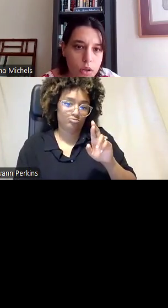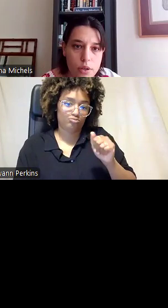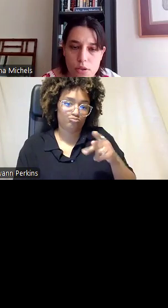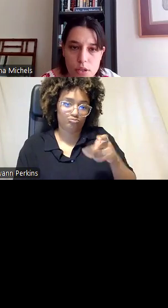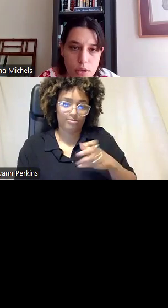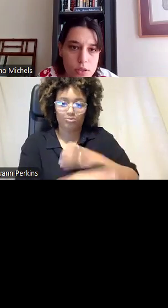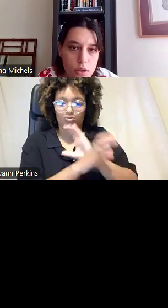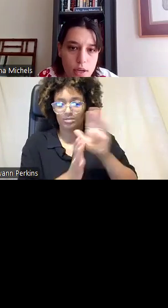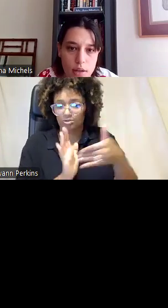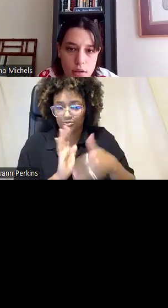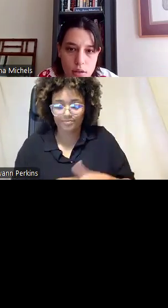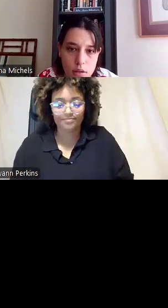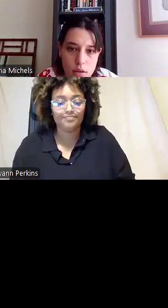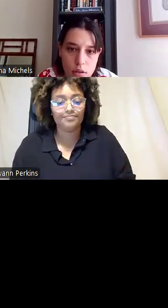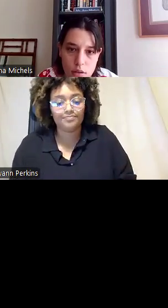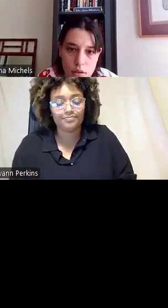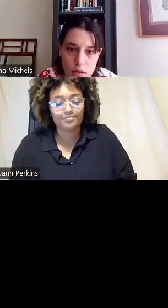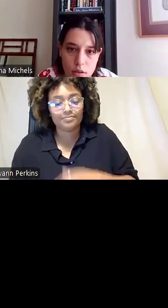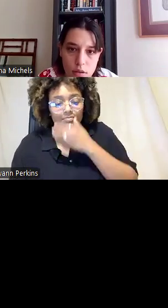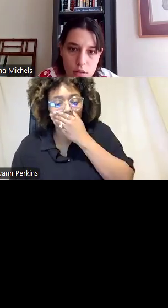There are no other resources. We can also go ahead and